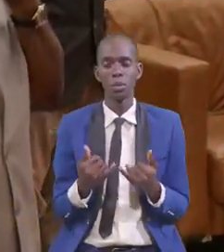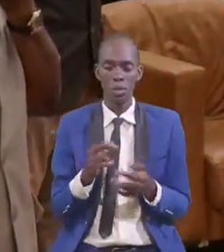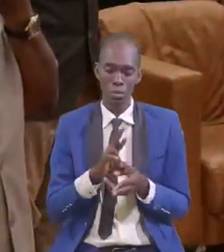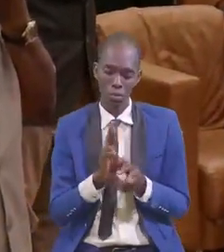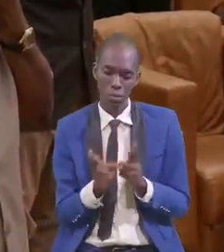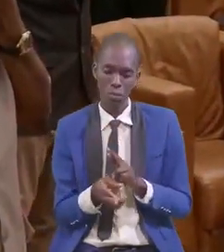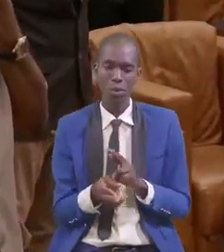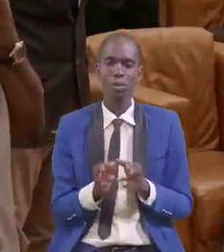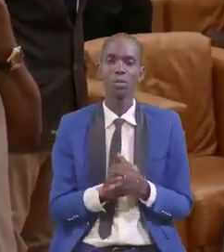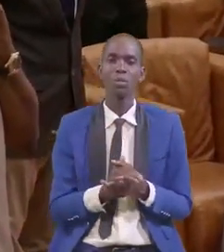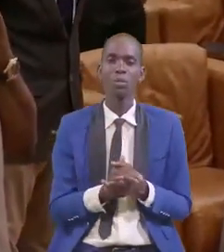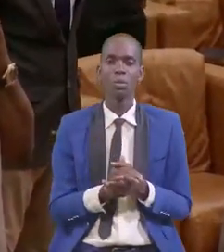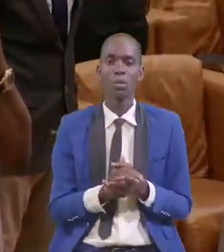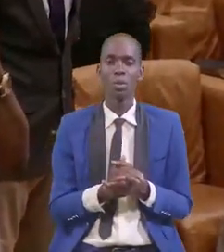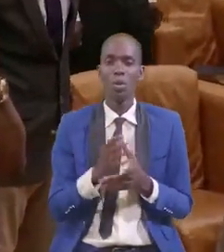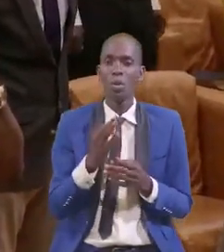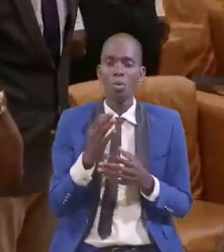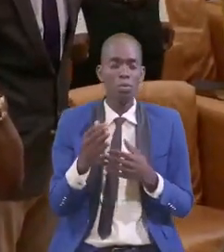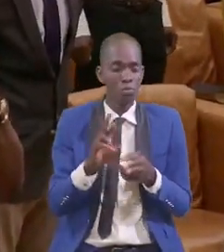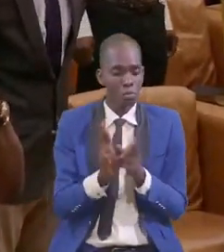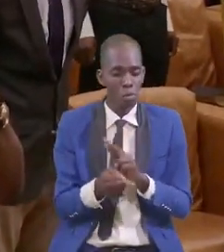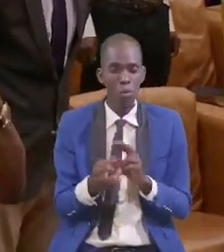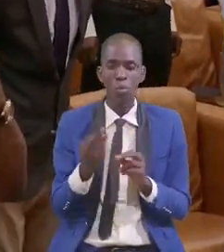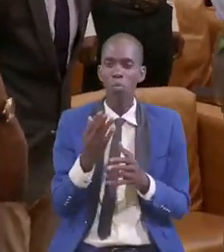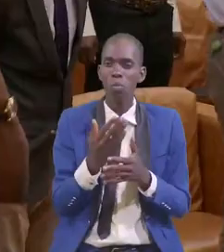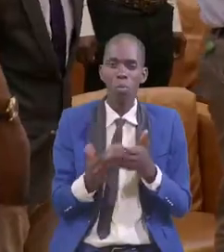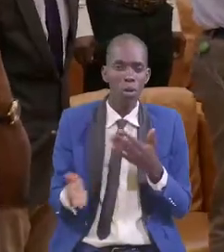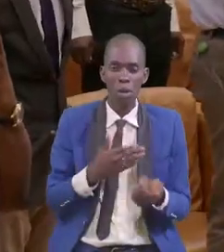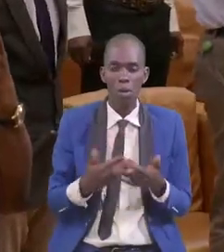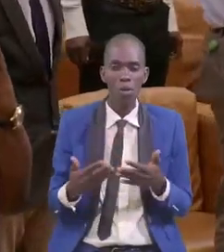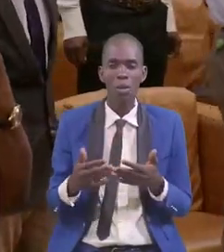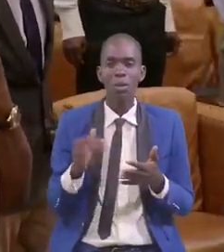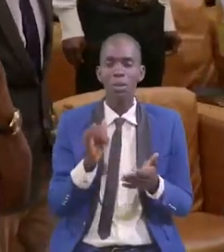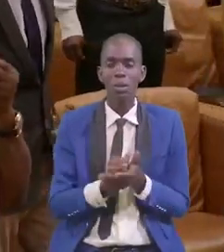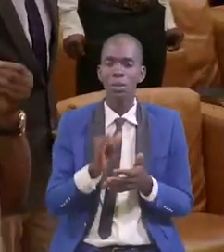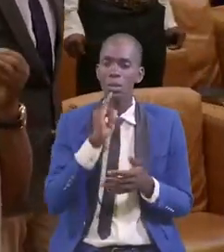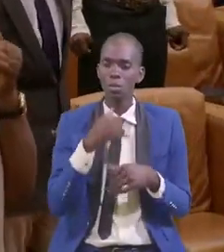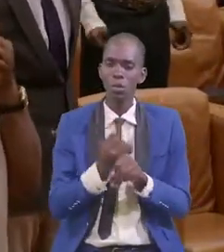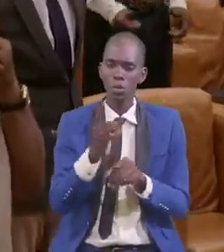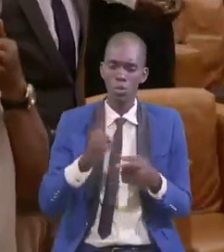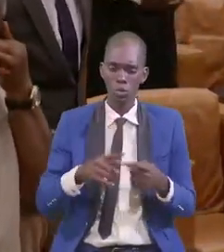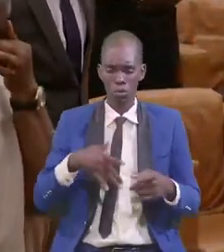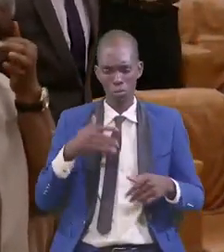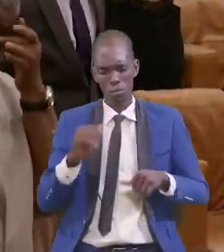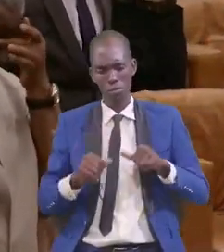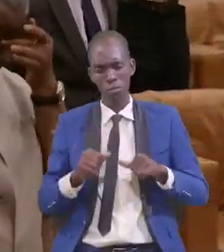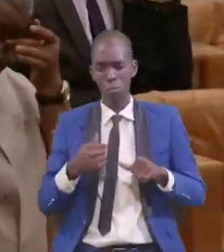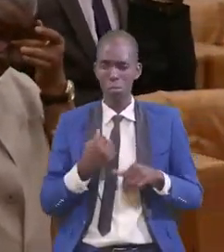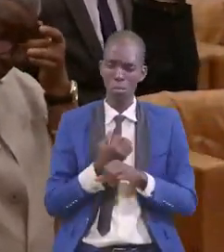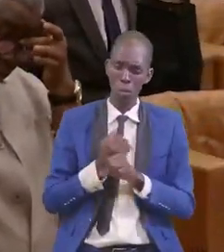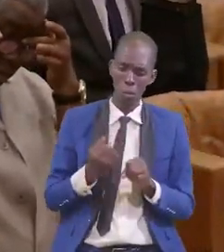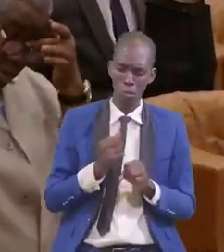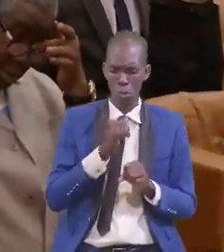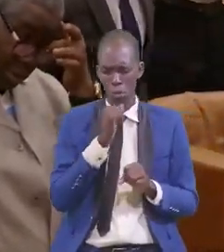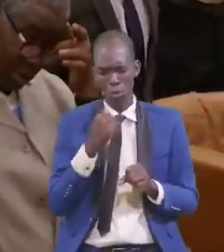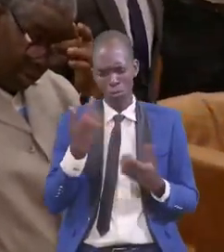Repent of whatever is causing the doubt. Am I saved? Am I not